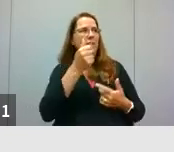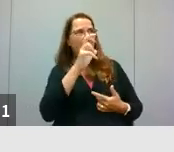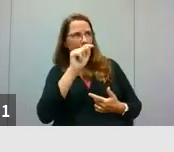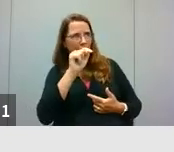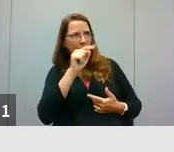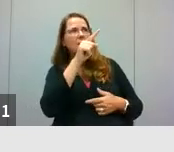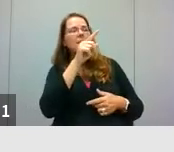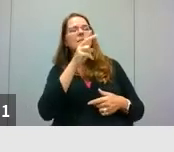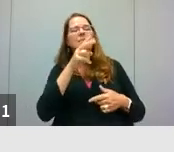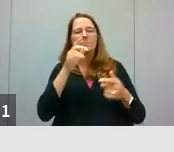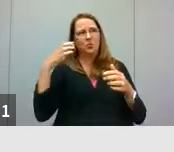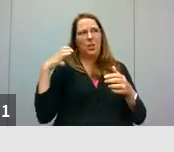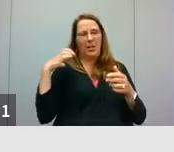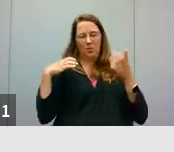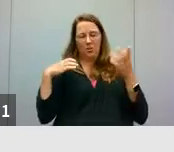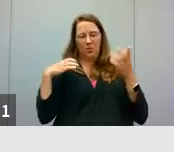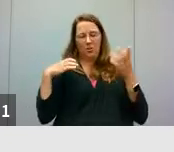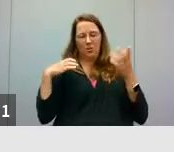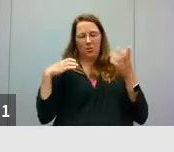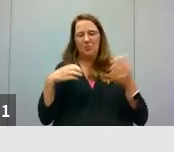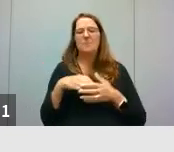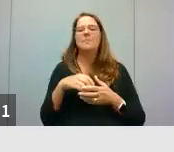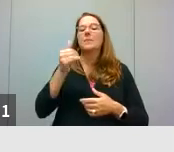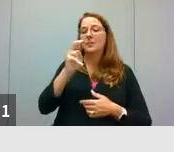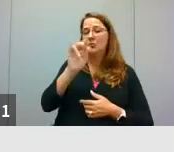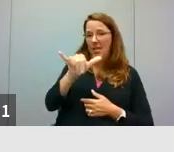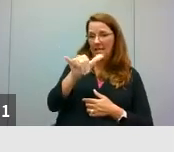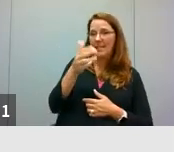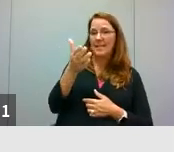Garrett Brumfeld, Chair. Jenny Whittemore.